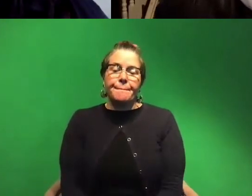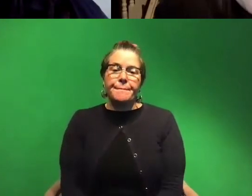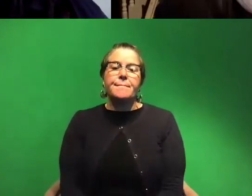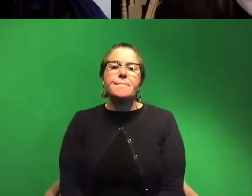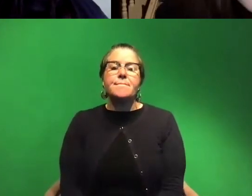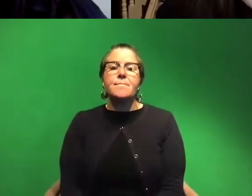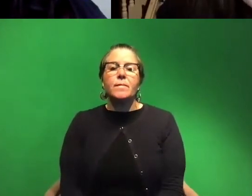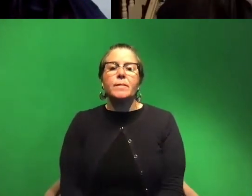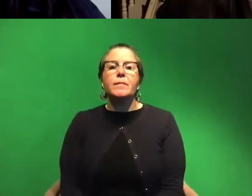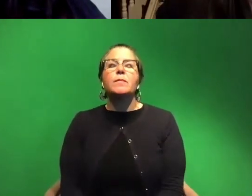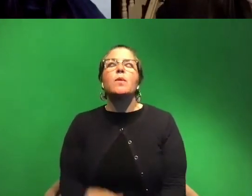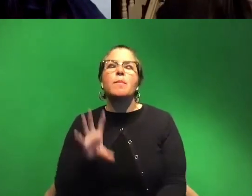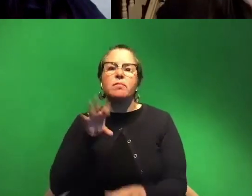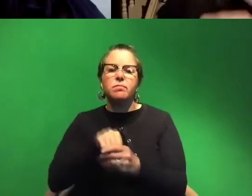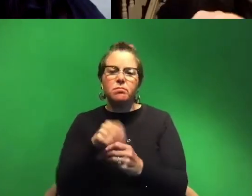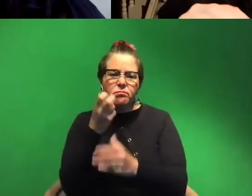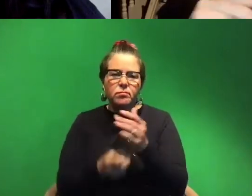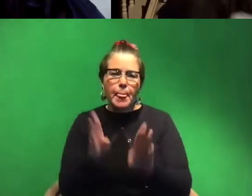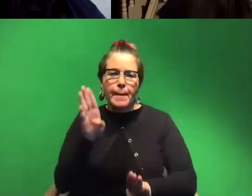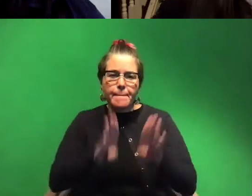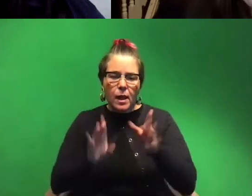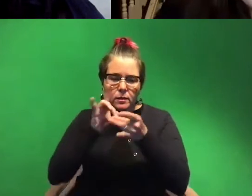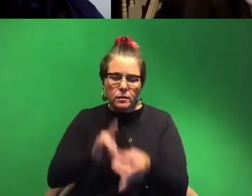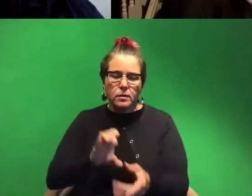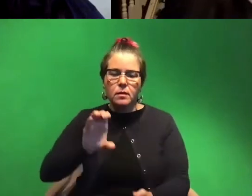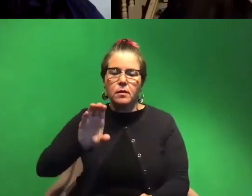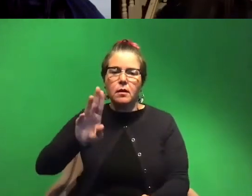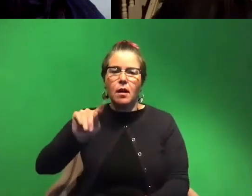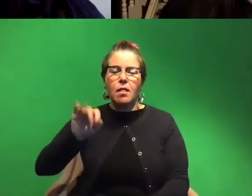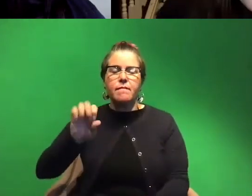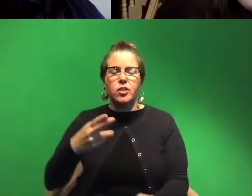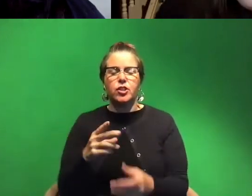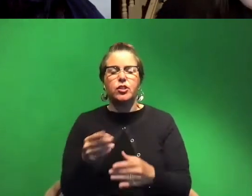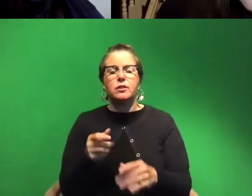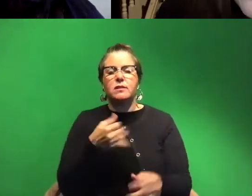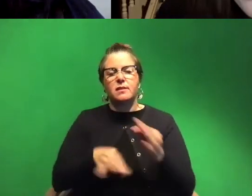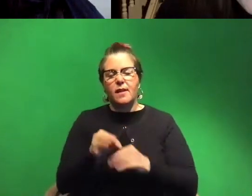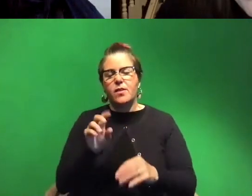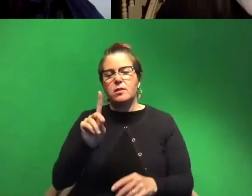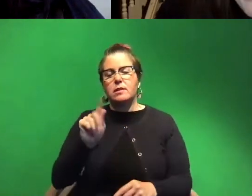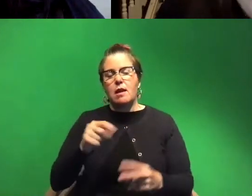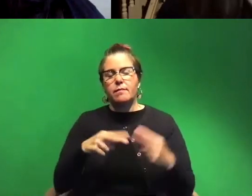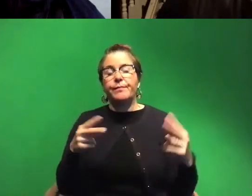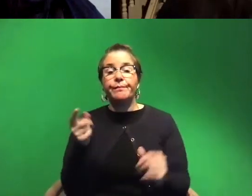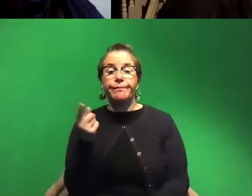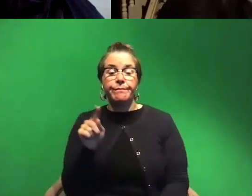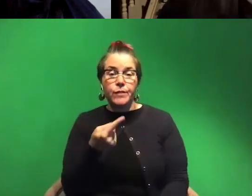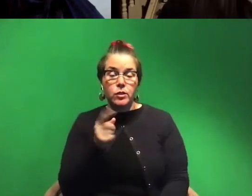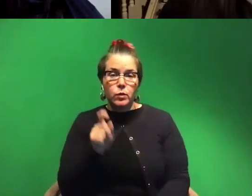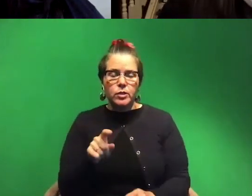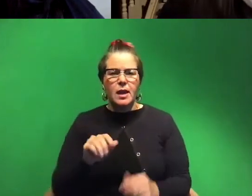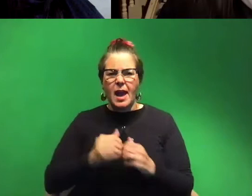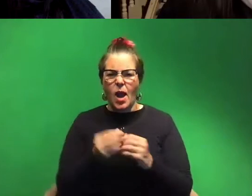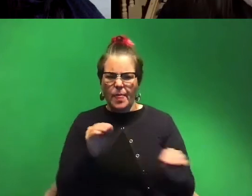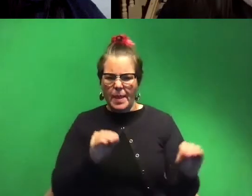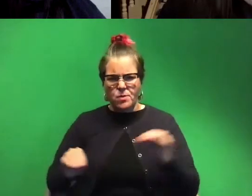bit more into the biology of cuttlefish as opposed to their DNA. The first question is, how do cuttlefish move?